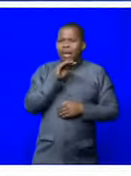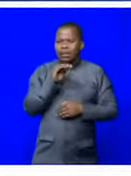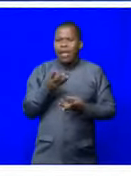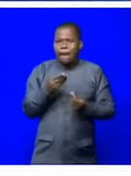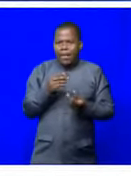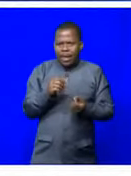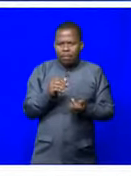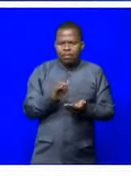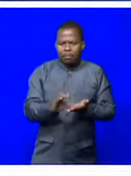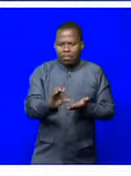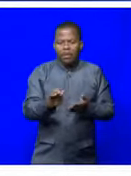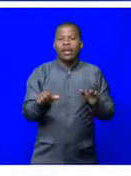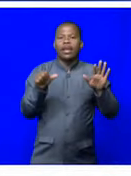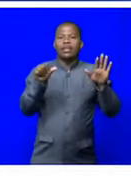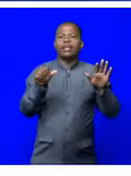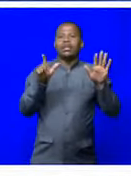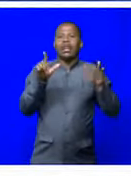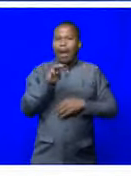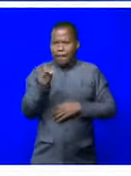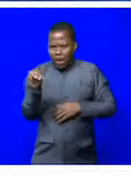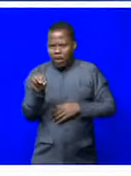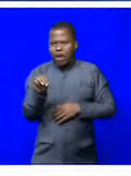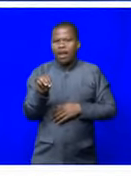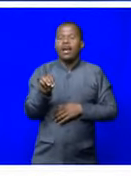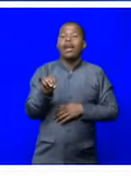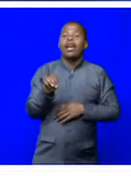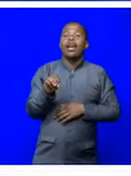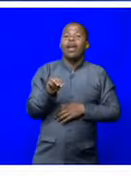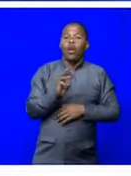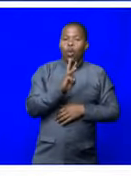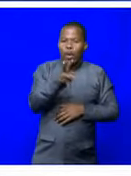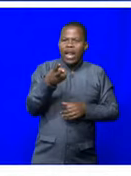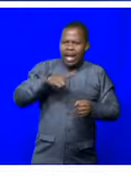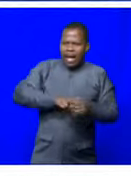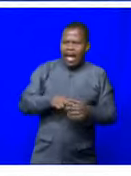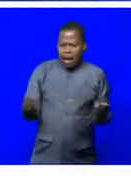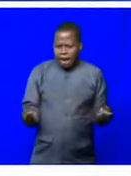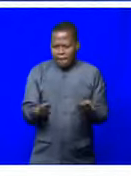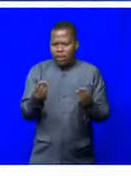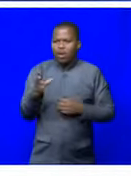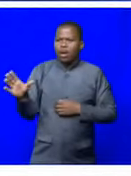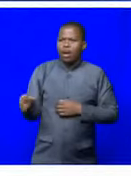imali lenganga 67 million emalangeni bachashe bangu labangu